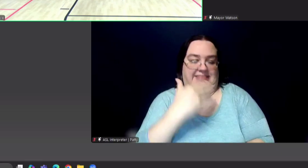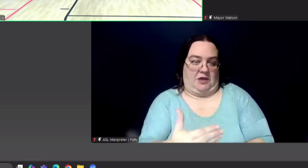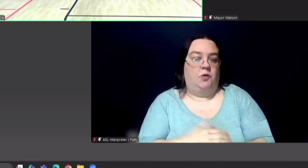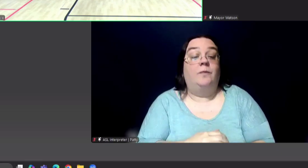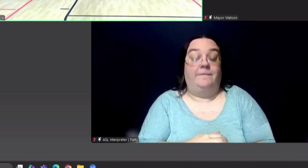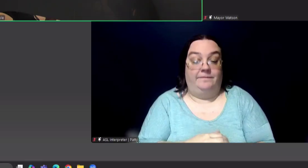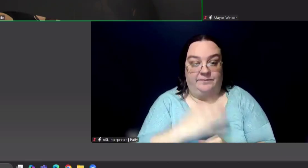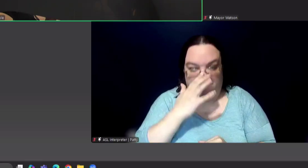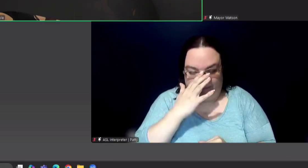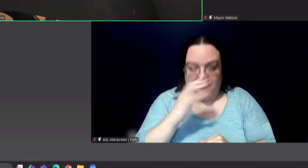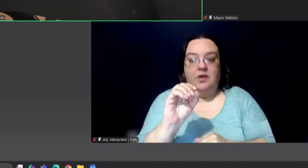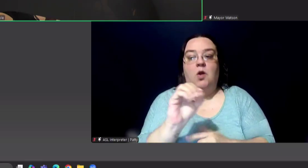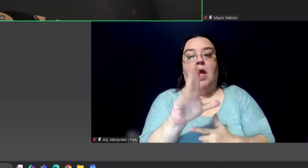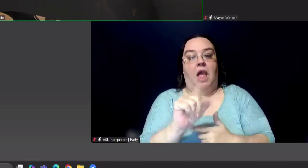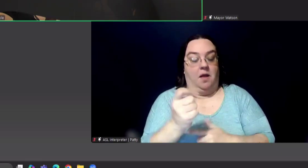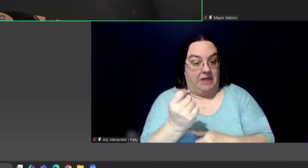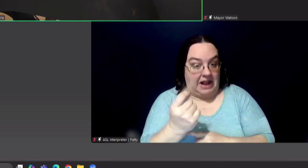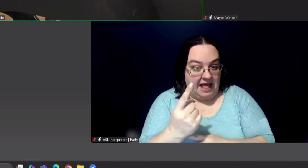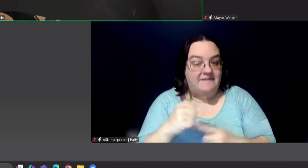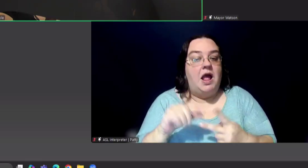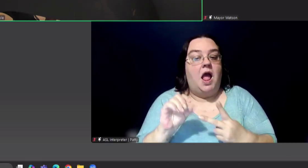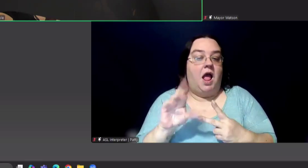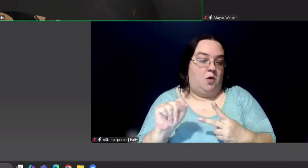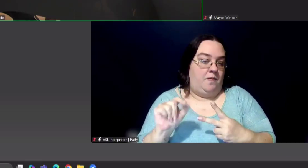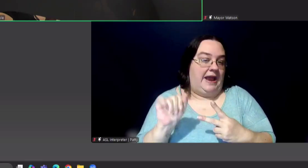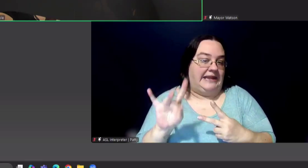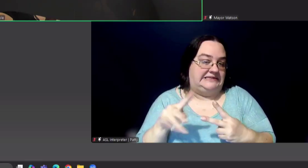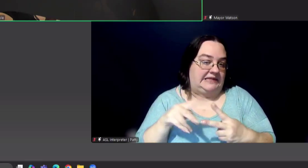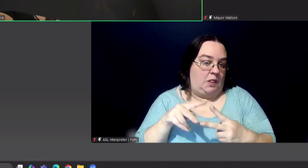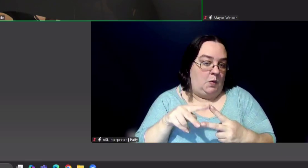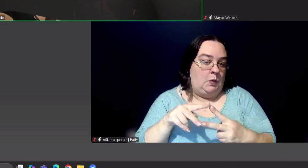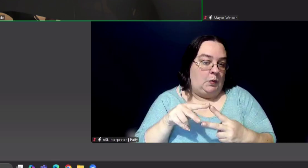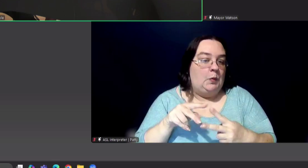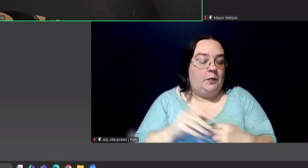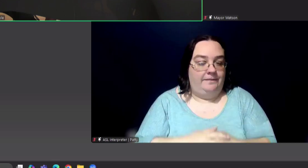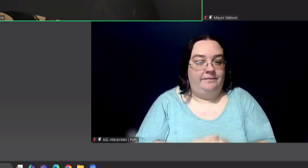So October the 11th or October the 18th?